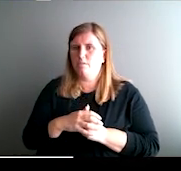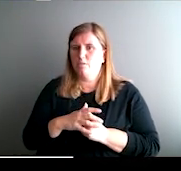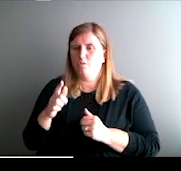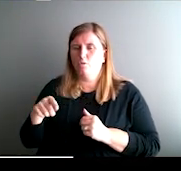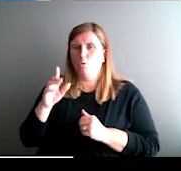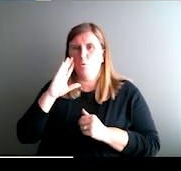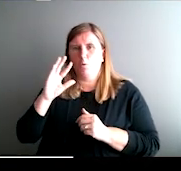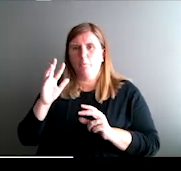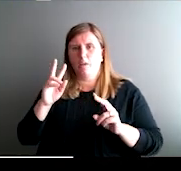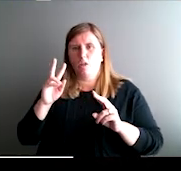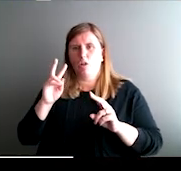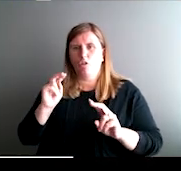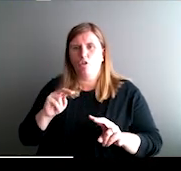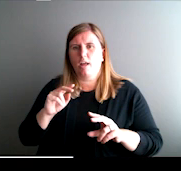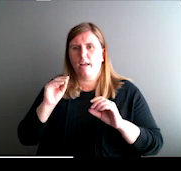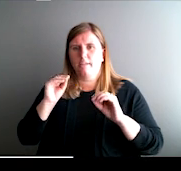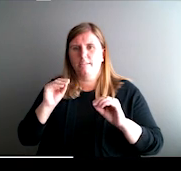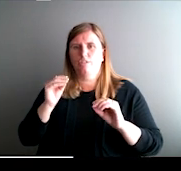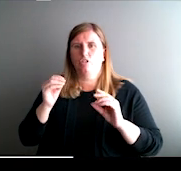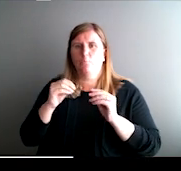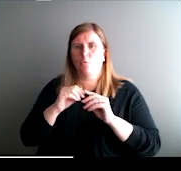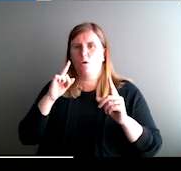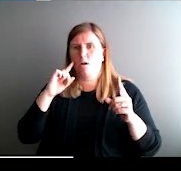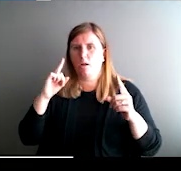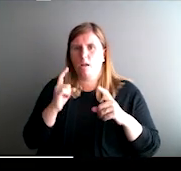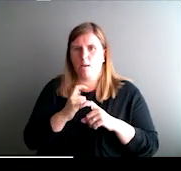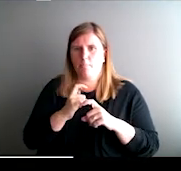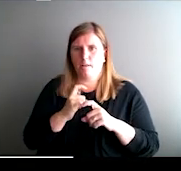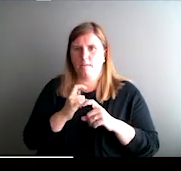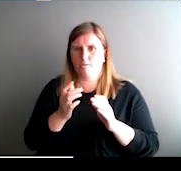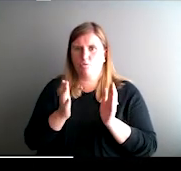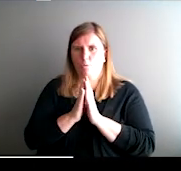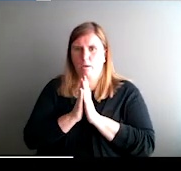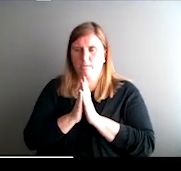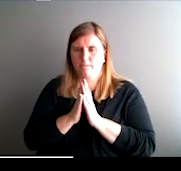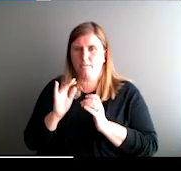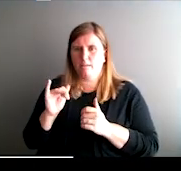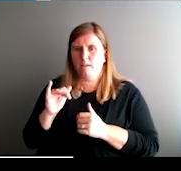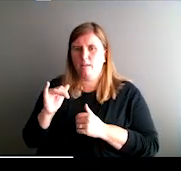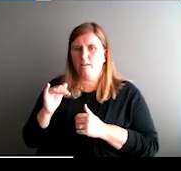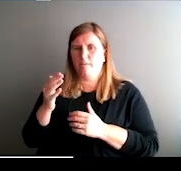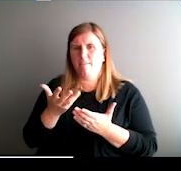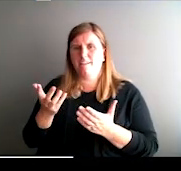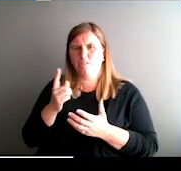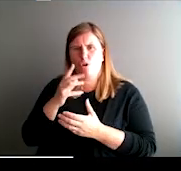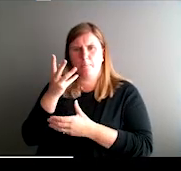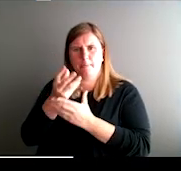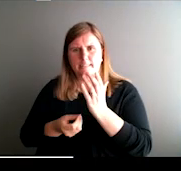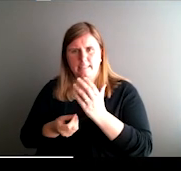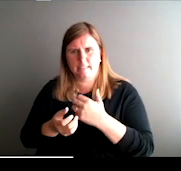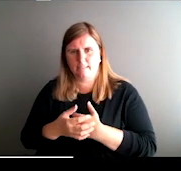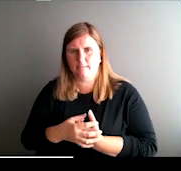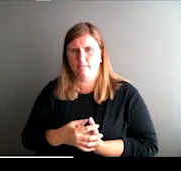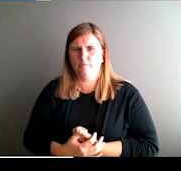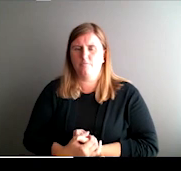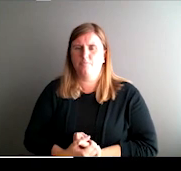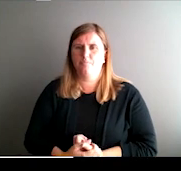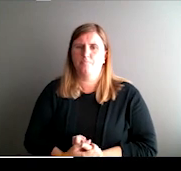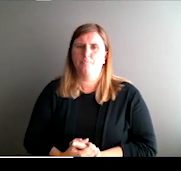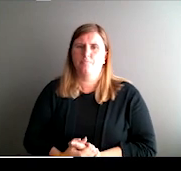going to be looking at teaching more complex requests, things like missing items.